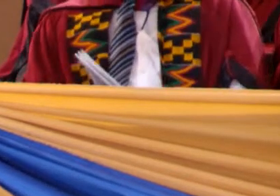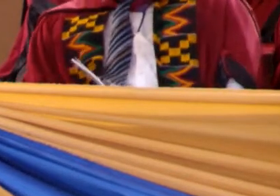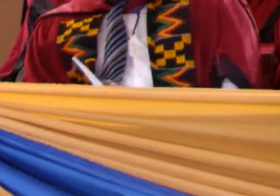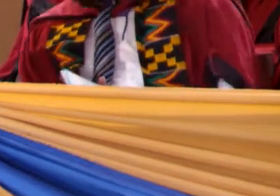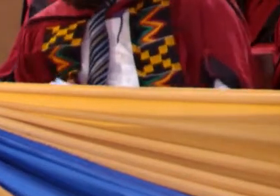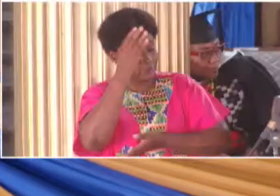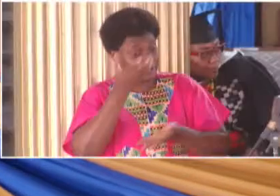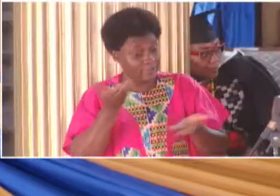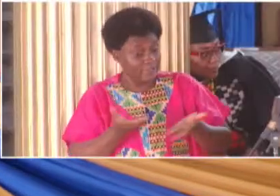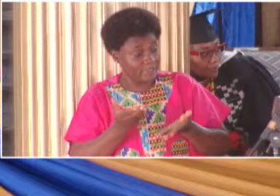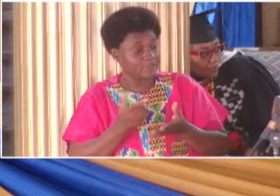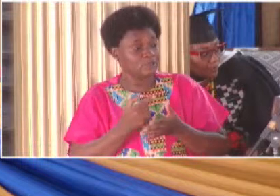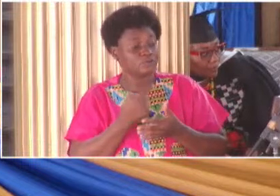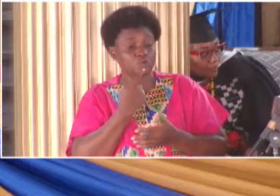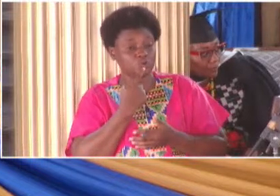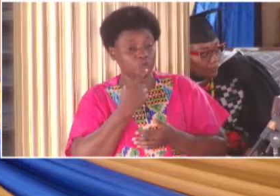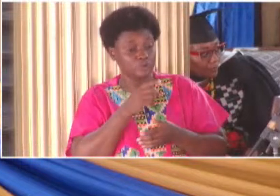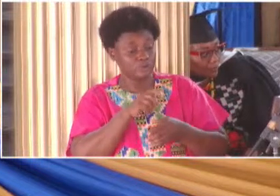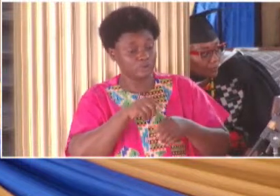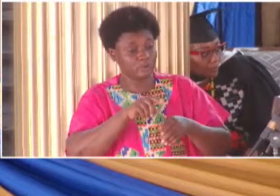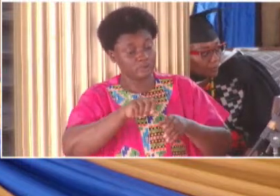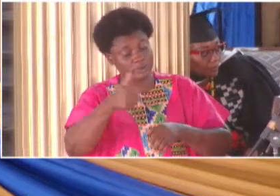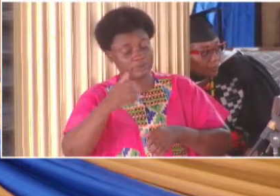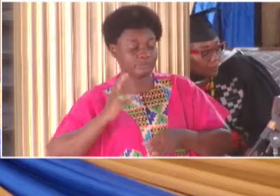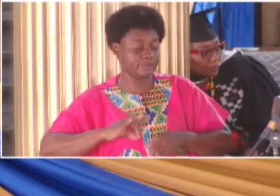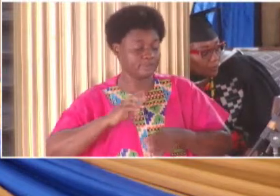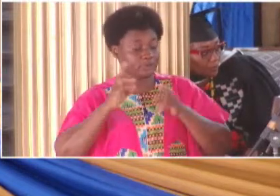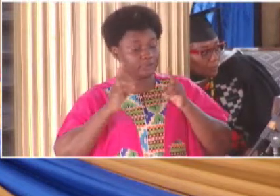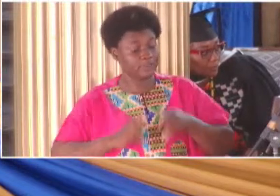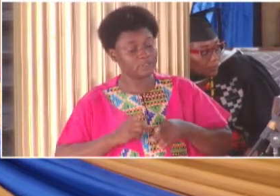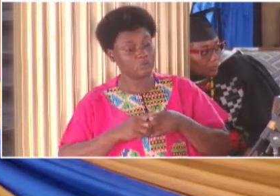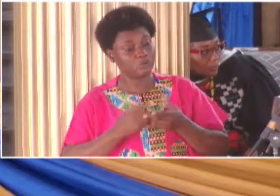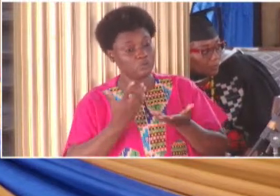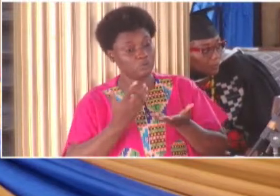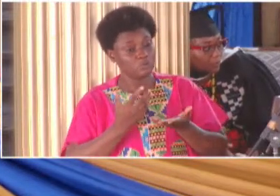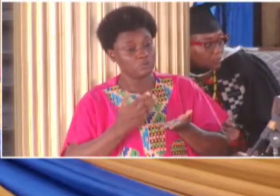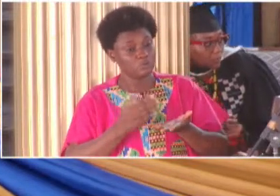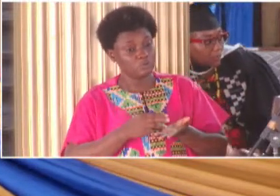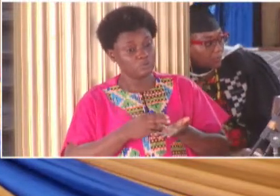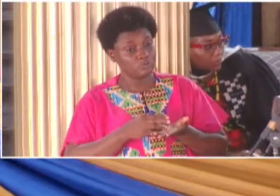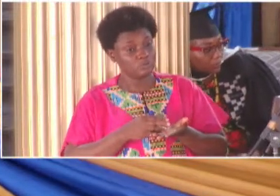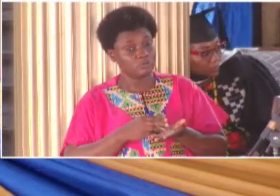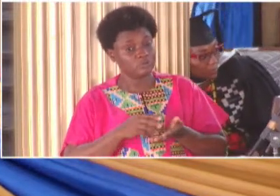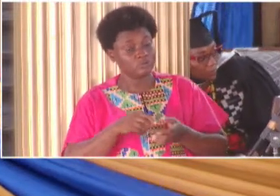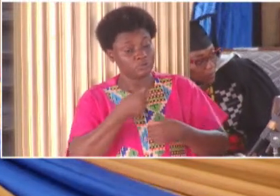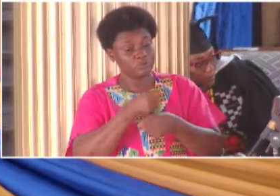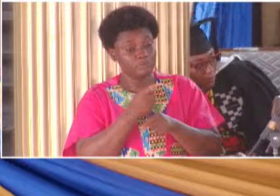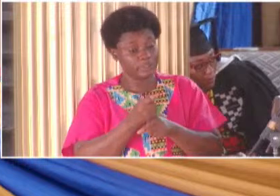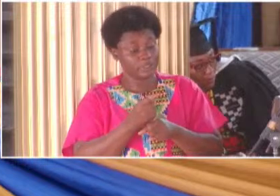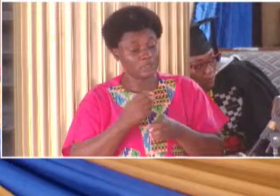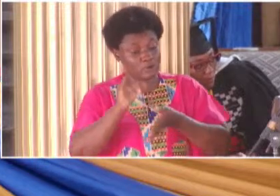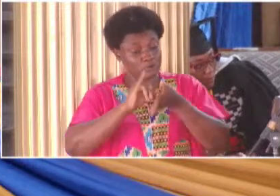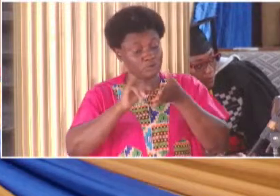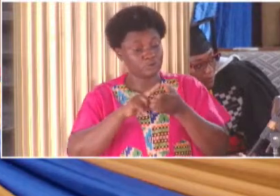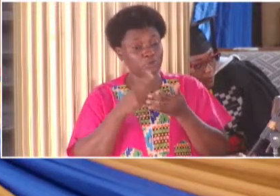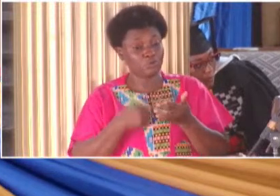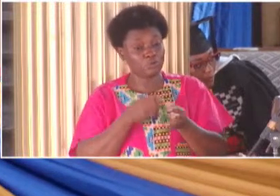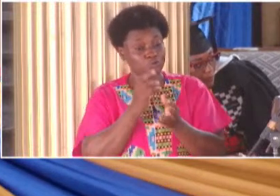benefit humanity. We pray that you will be our institution's most loyal